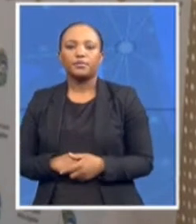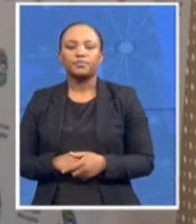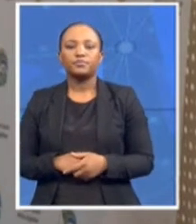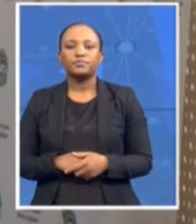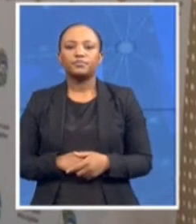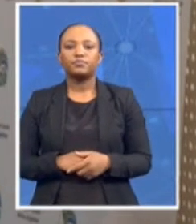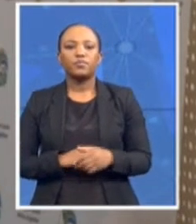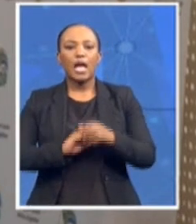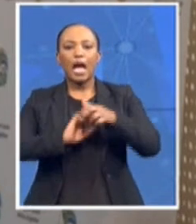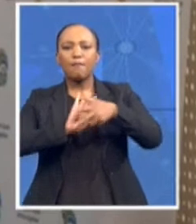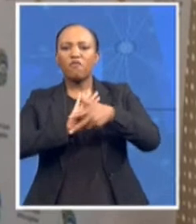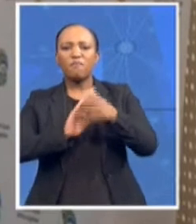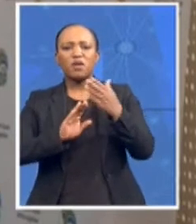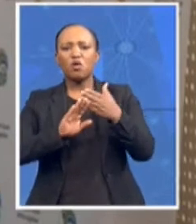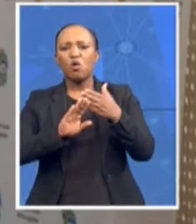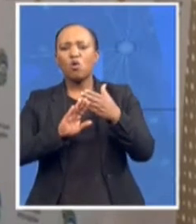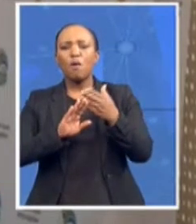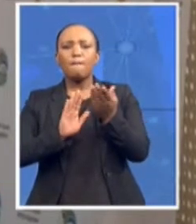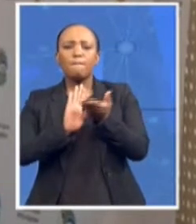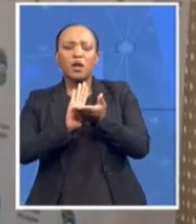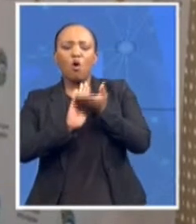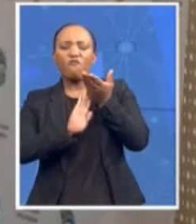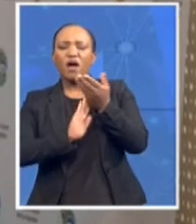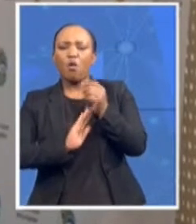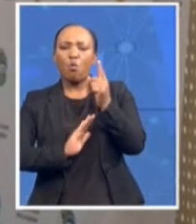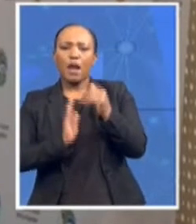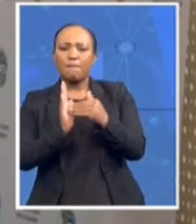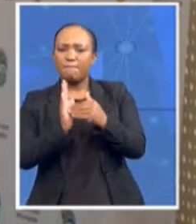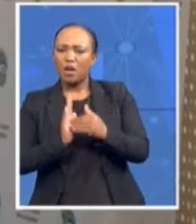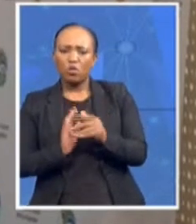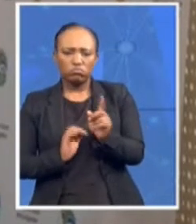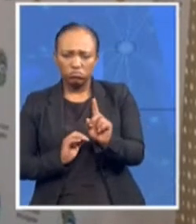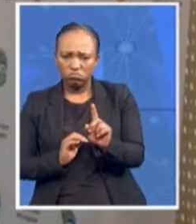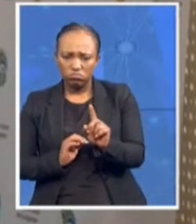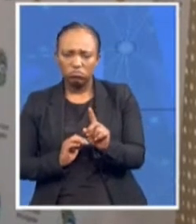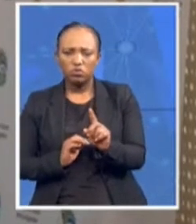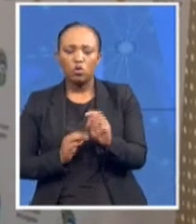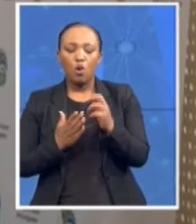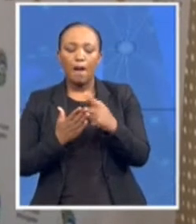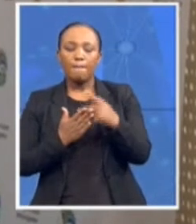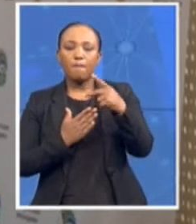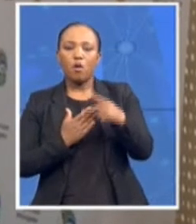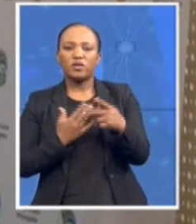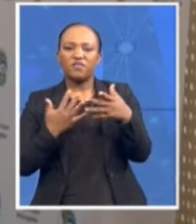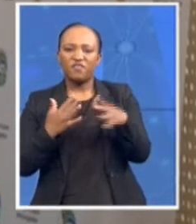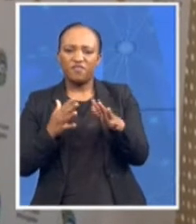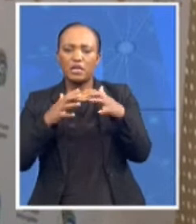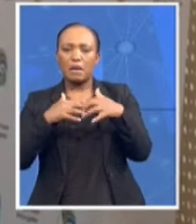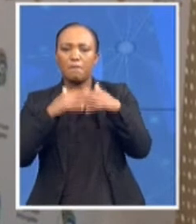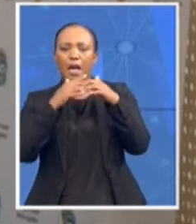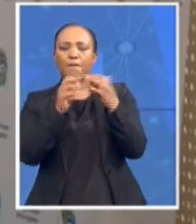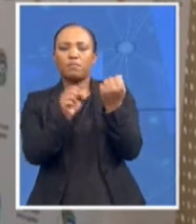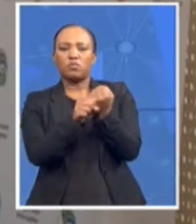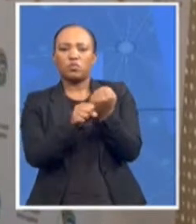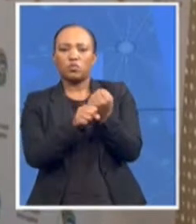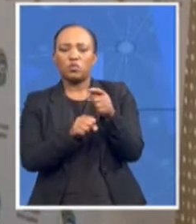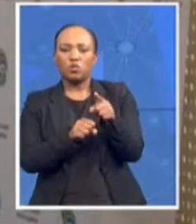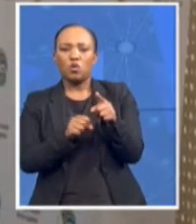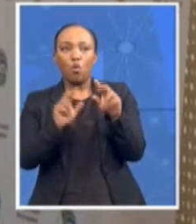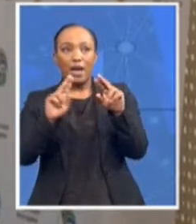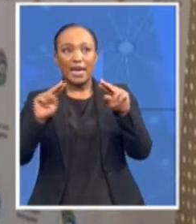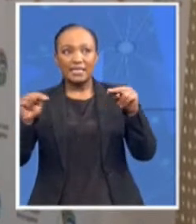National Arts Council considered was projects that created jobs at a national scale and have a national footprint would be